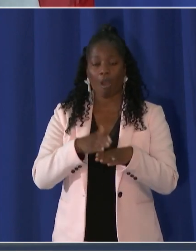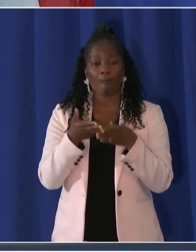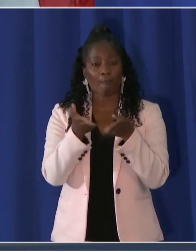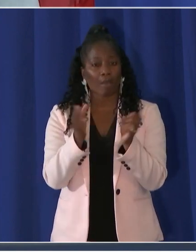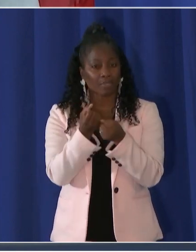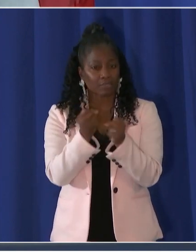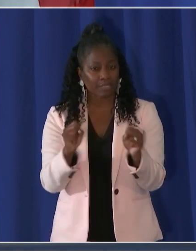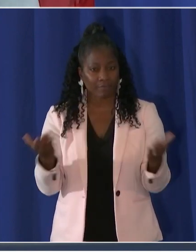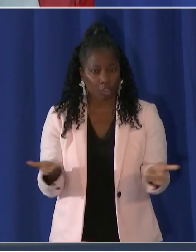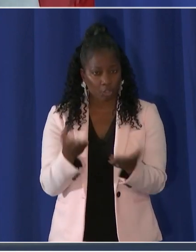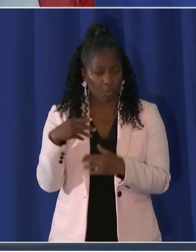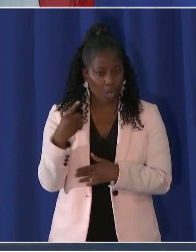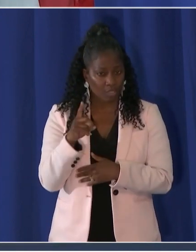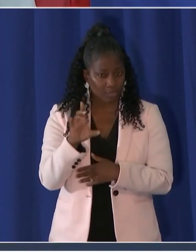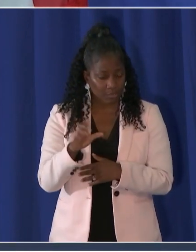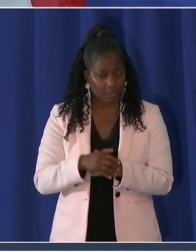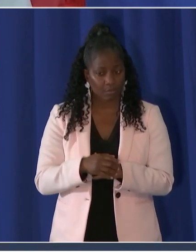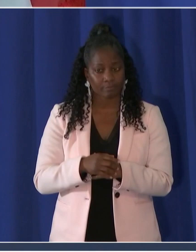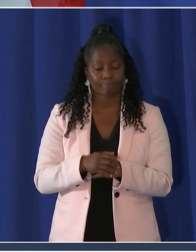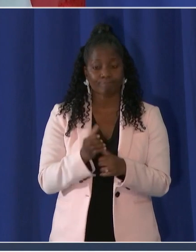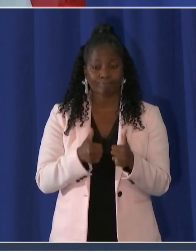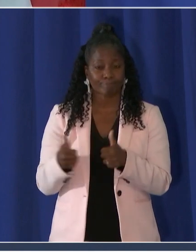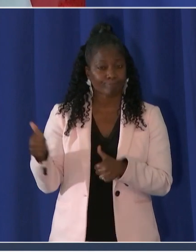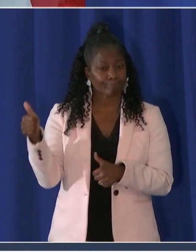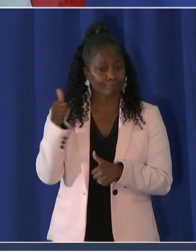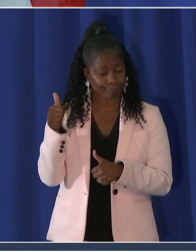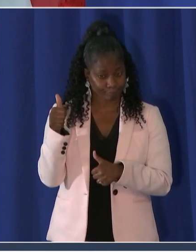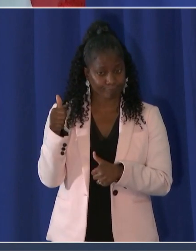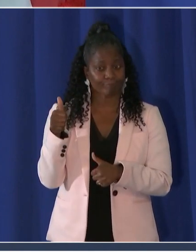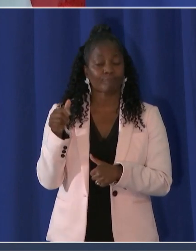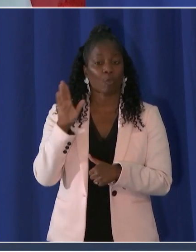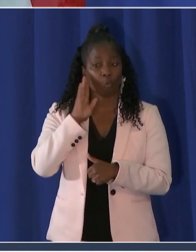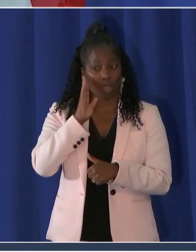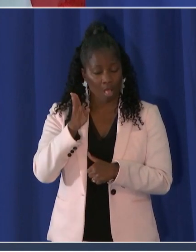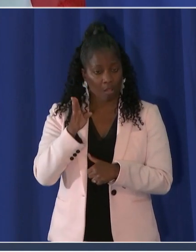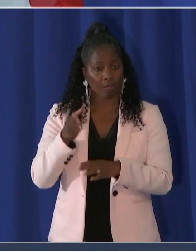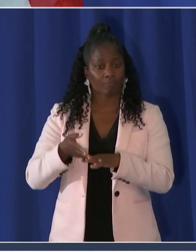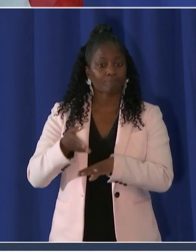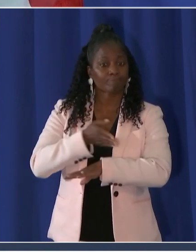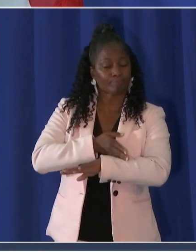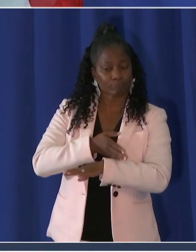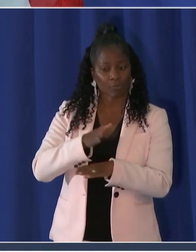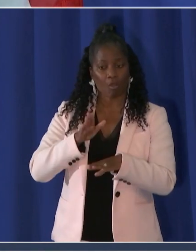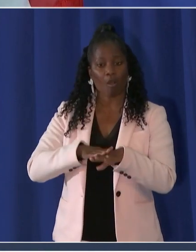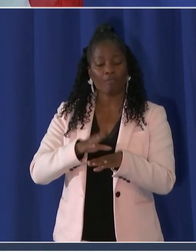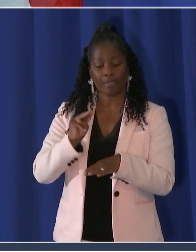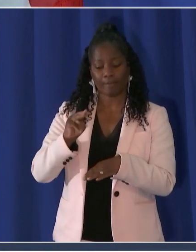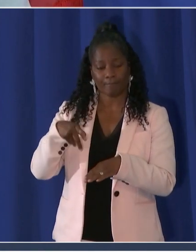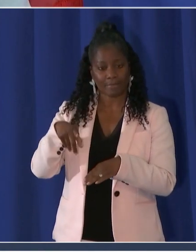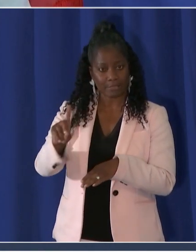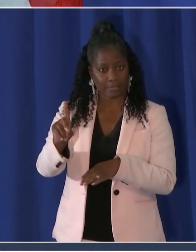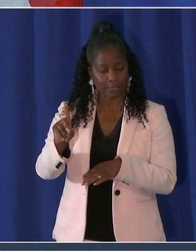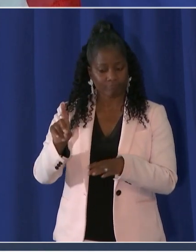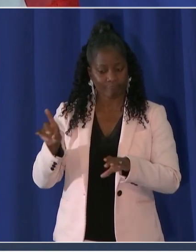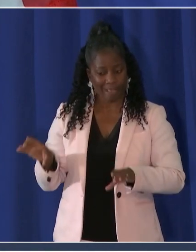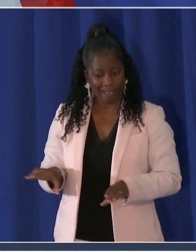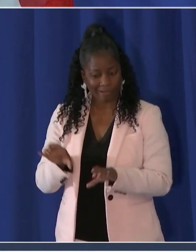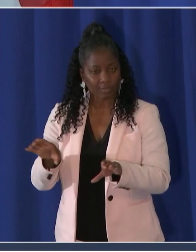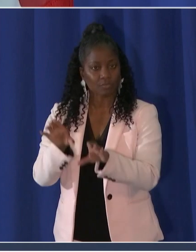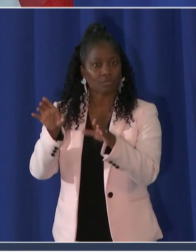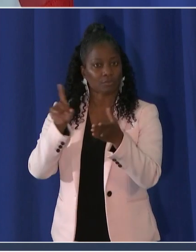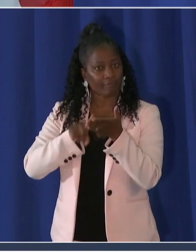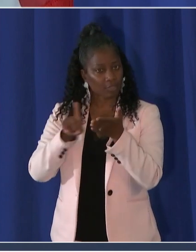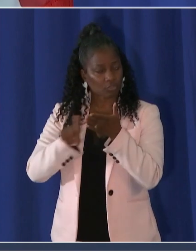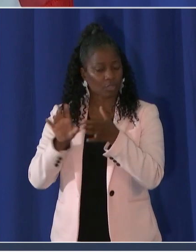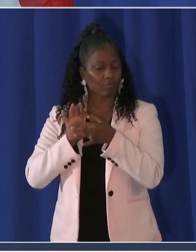the District of Columbia, and the chief will also update us on the MPD actions and